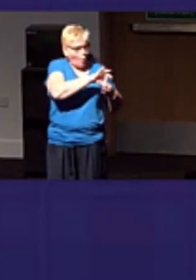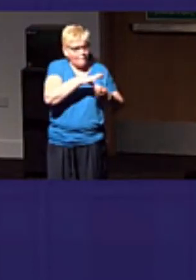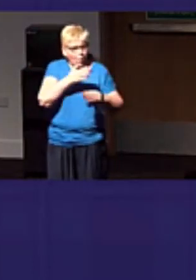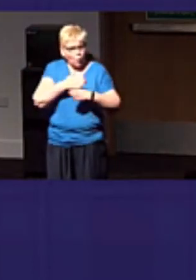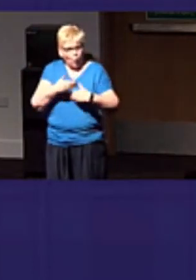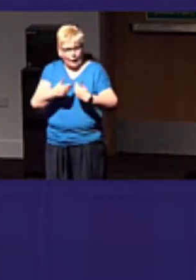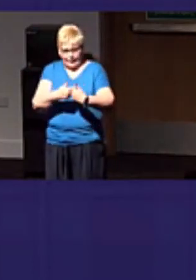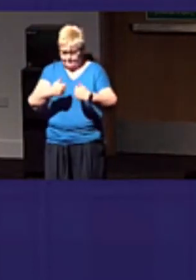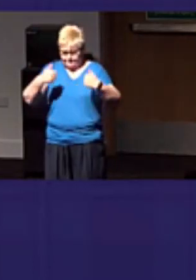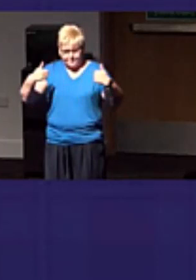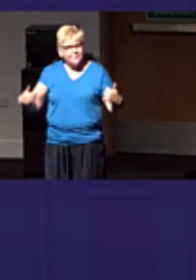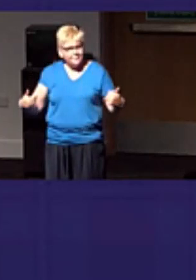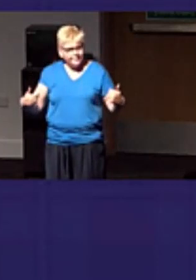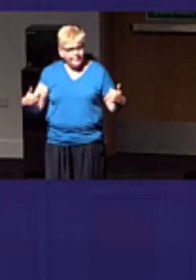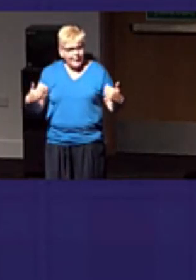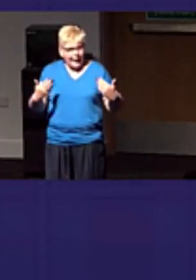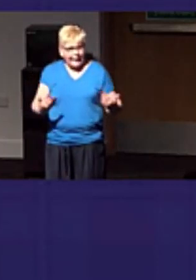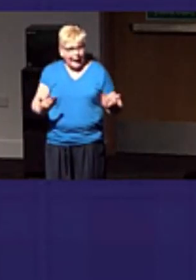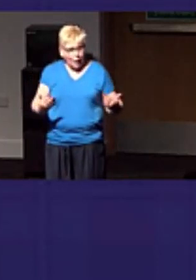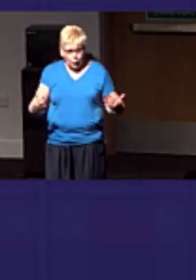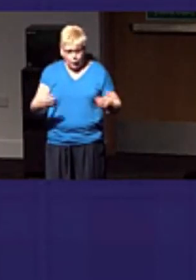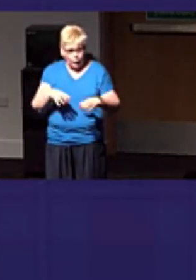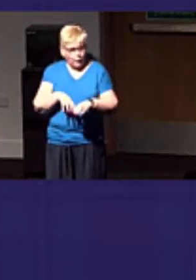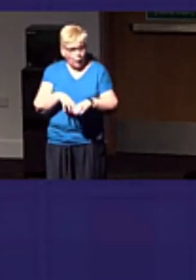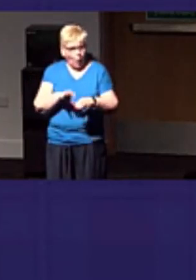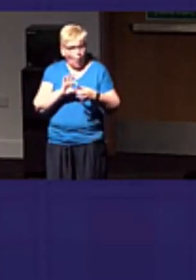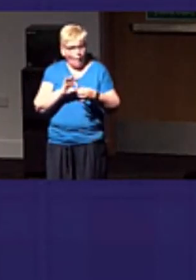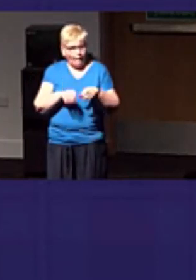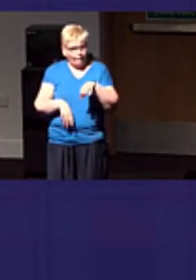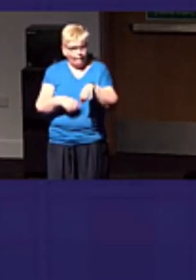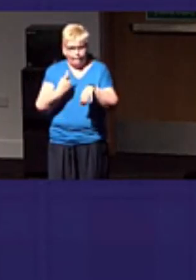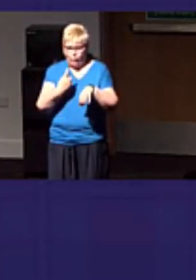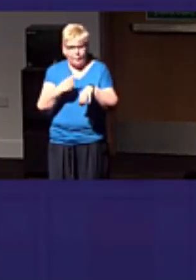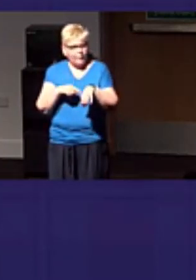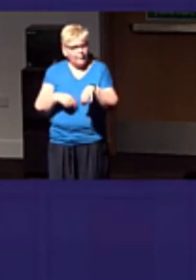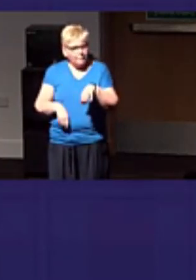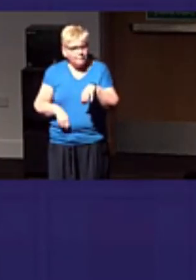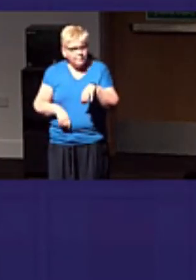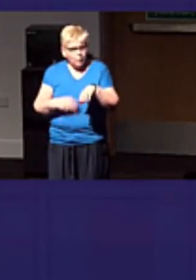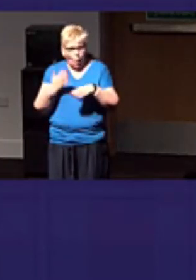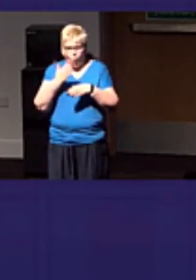glommed together. There is only home. And work has infiltrated home.